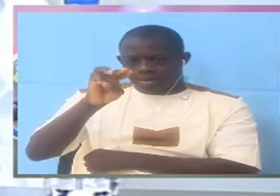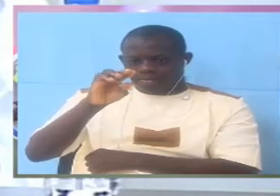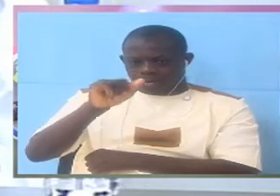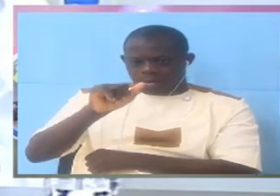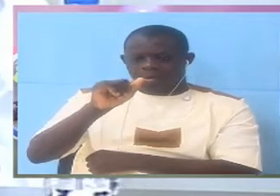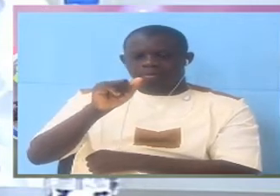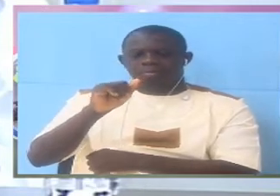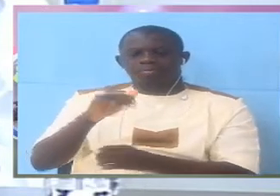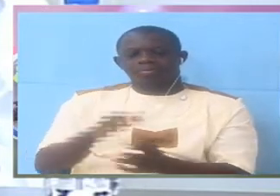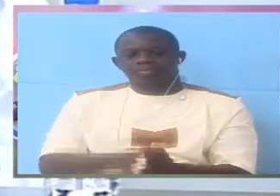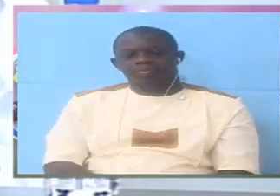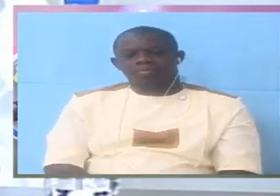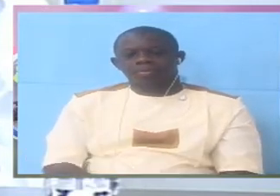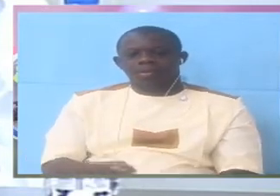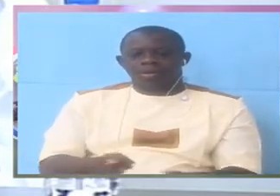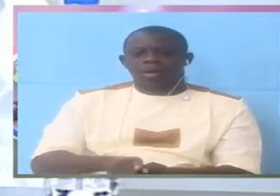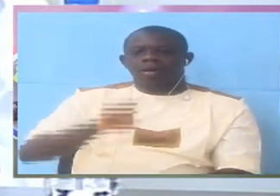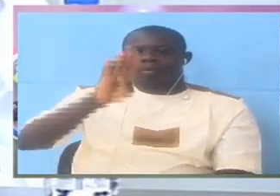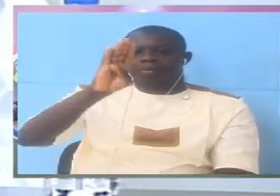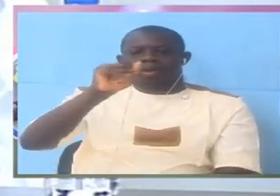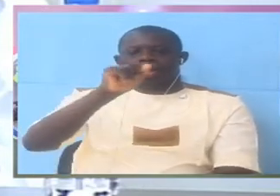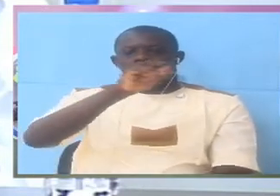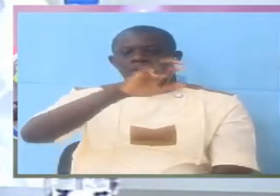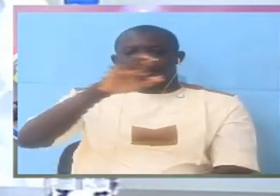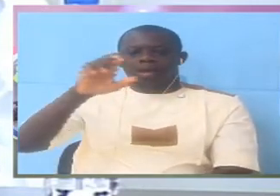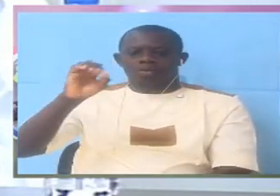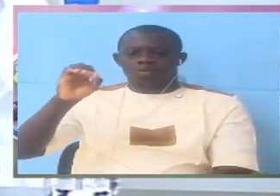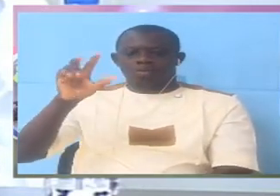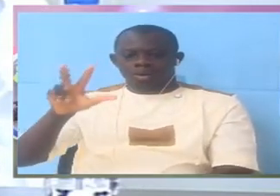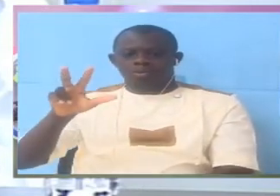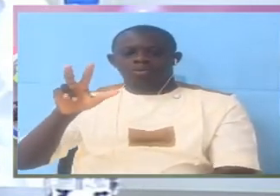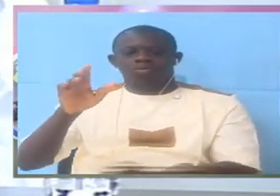what's his last name again? Barrow.